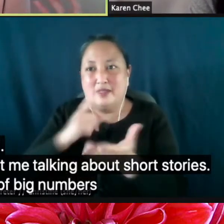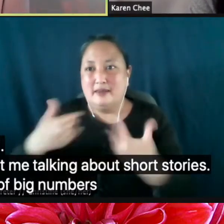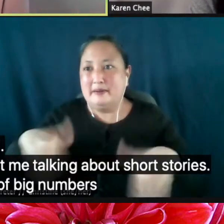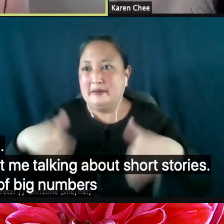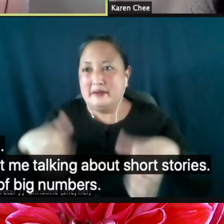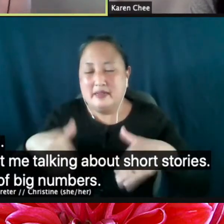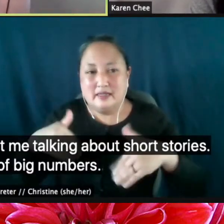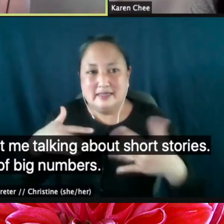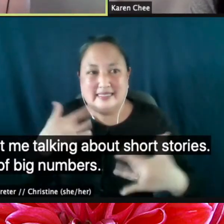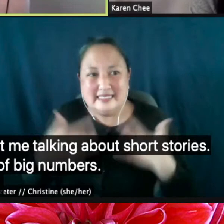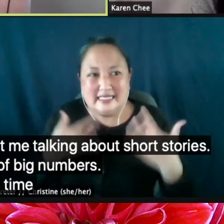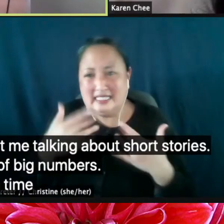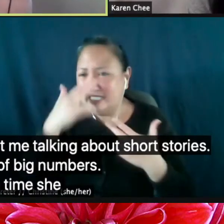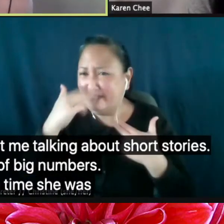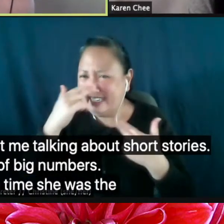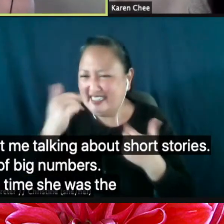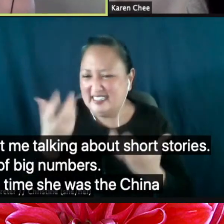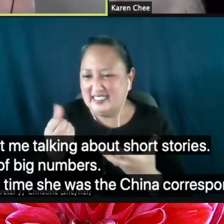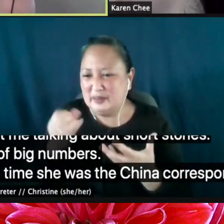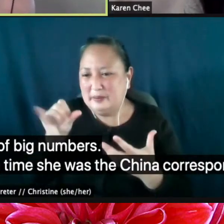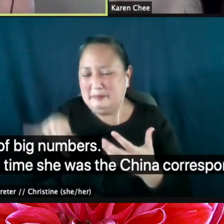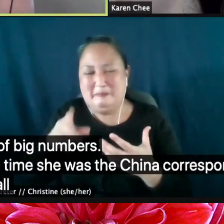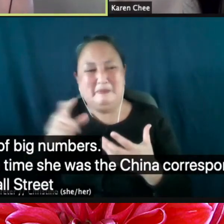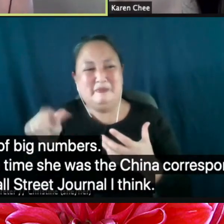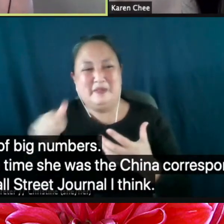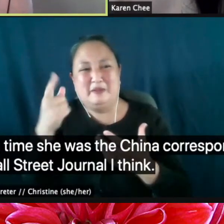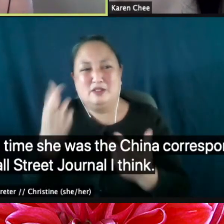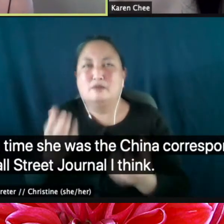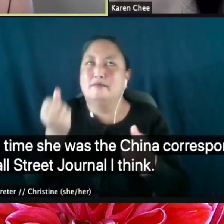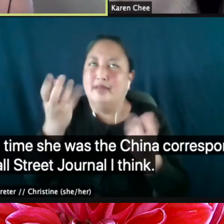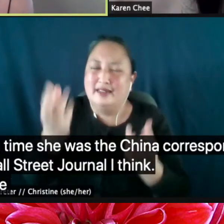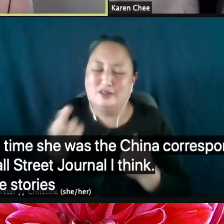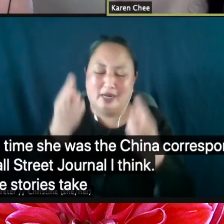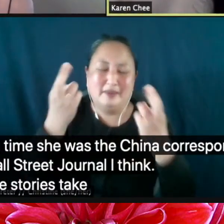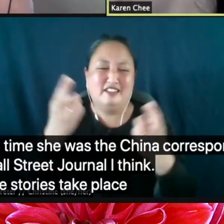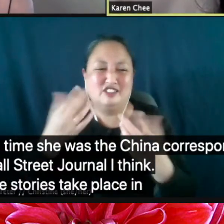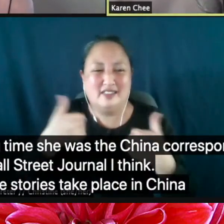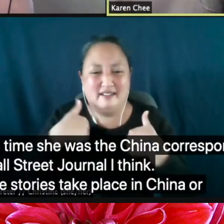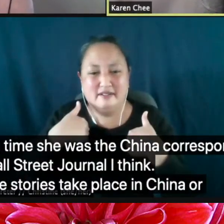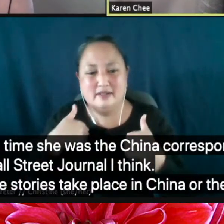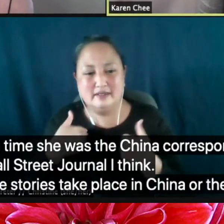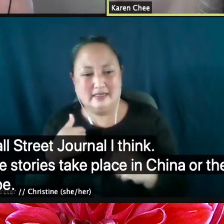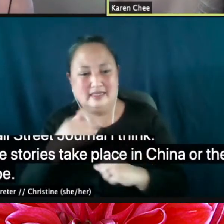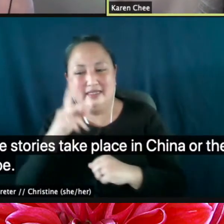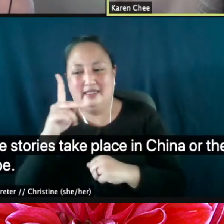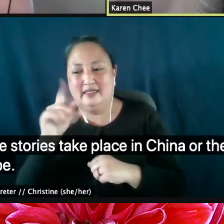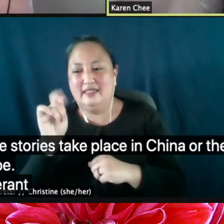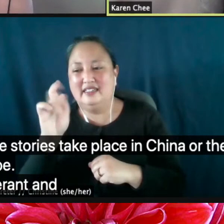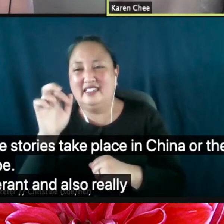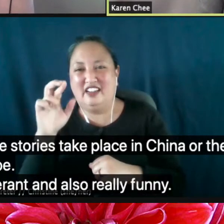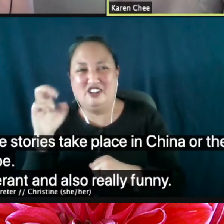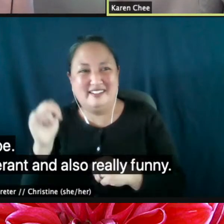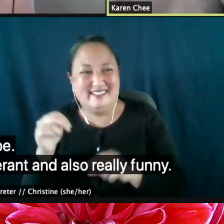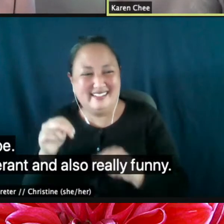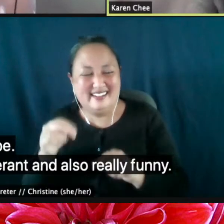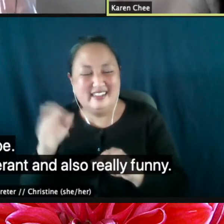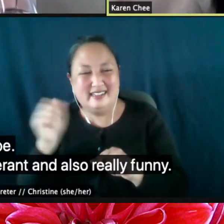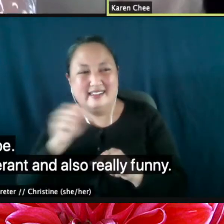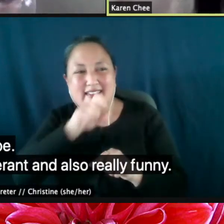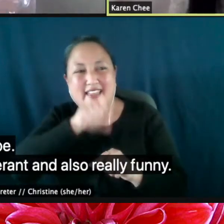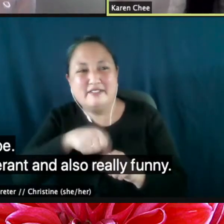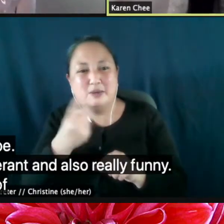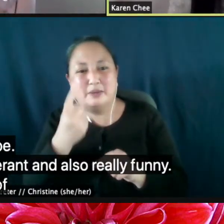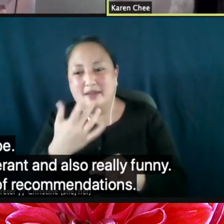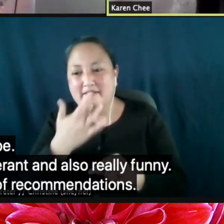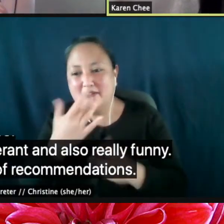and it's also really funny. So Yeah. a bunch of That's so cool. recommendations. No, I love it. I always one of my favorite